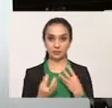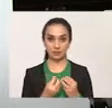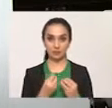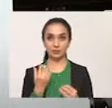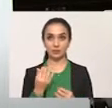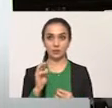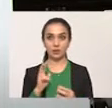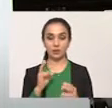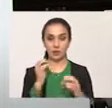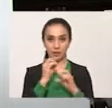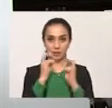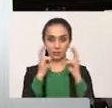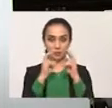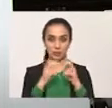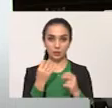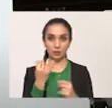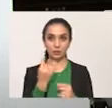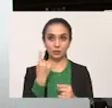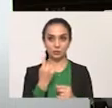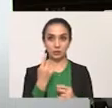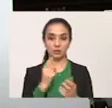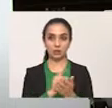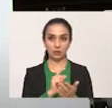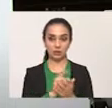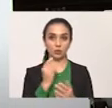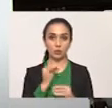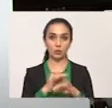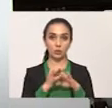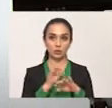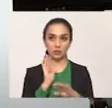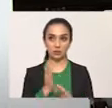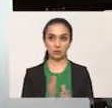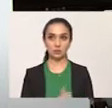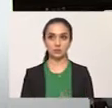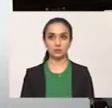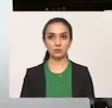bilan laboratoriya mashg'uloti 1 darsini o'tkazamiz.